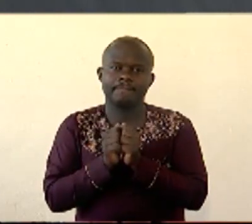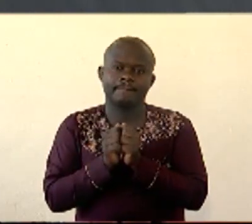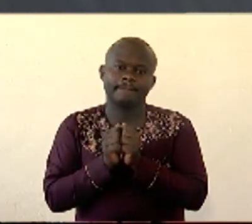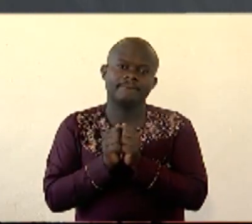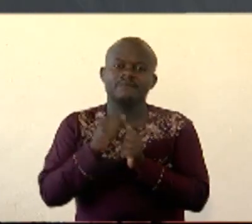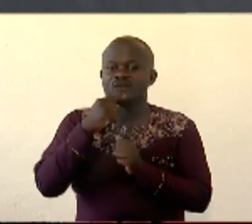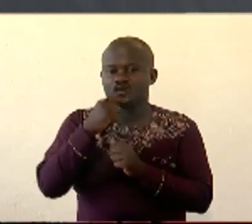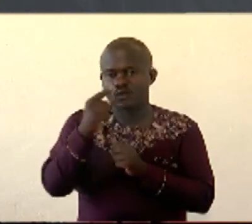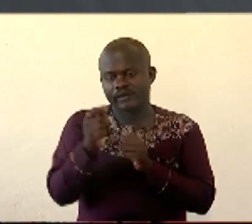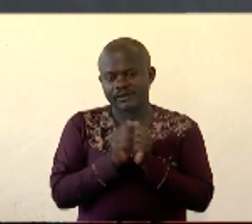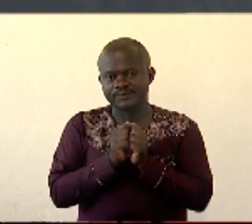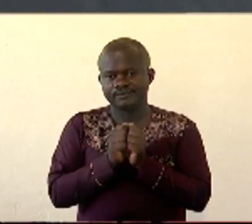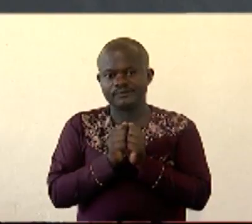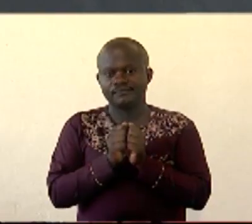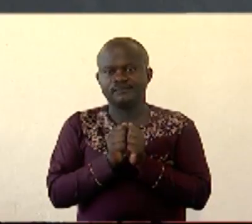So,